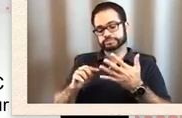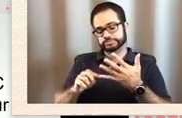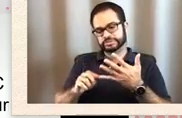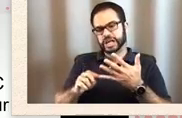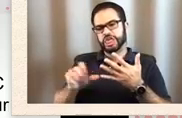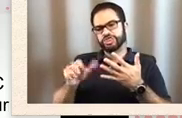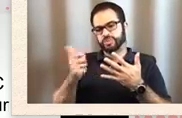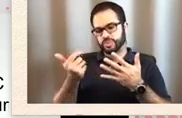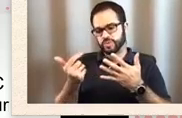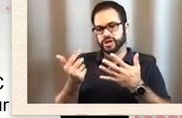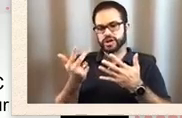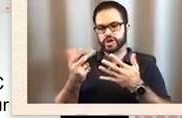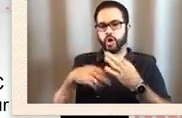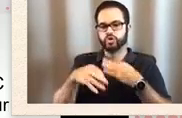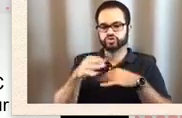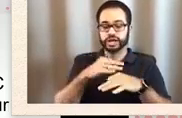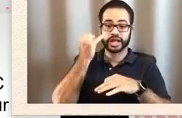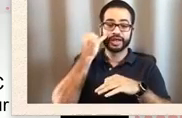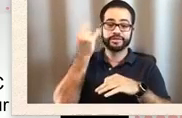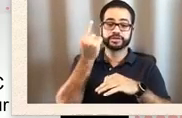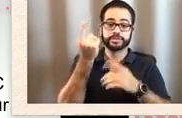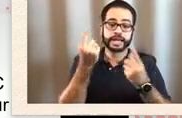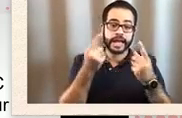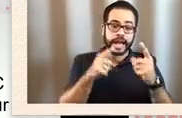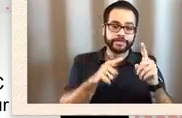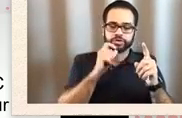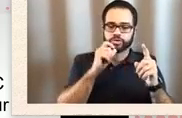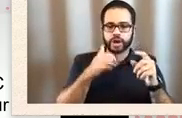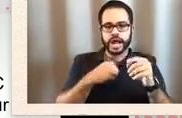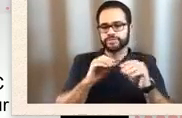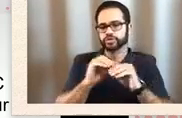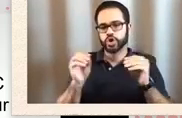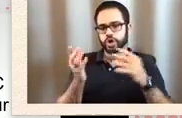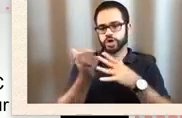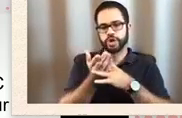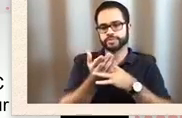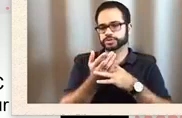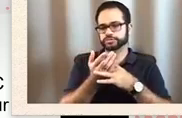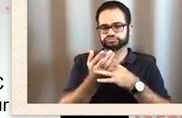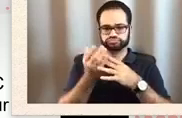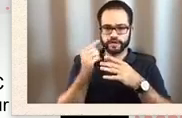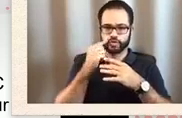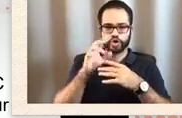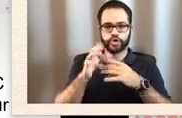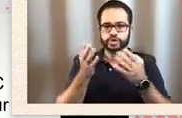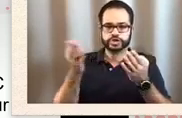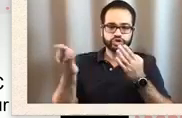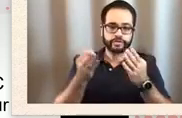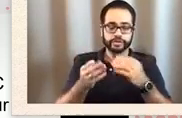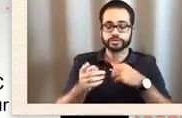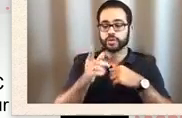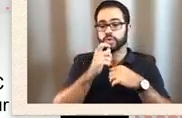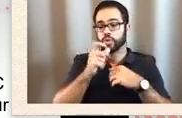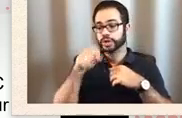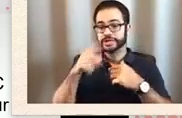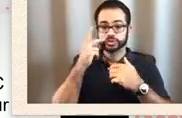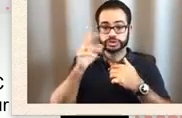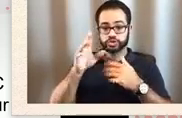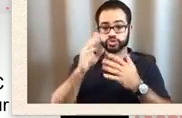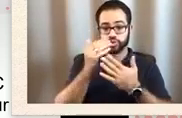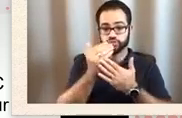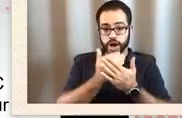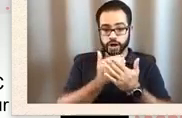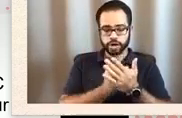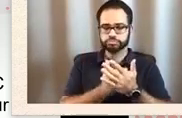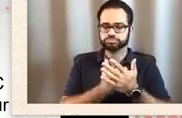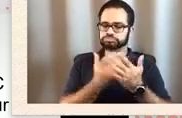when something happens, there is no interruption for your service, and those people that need to be able to see your record are going to be able to